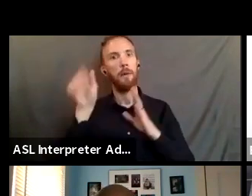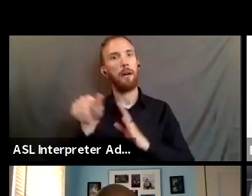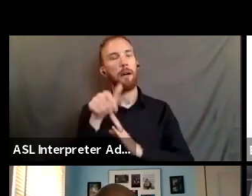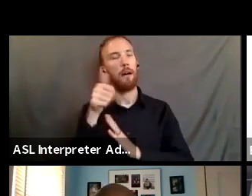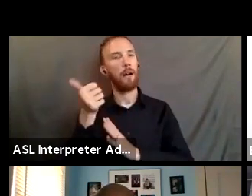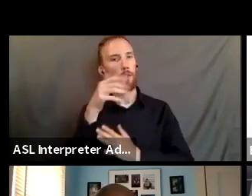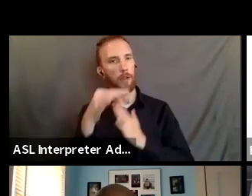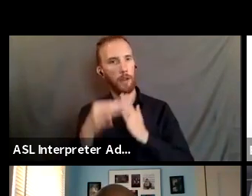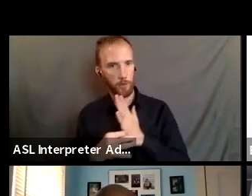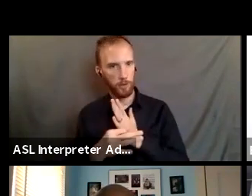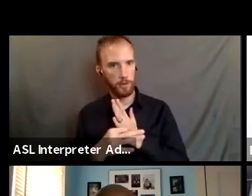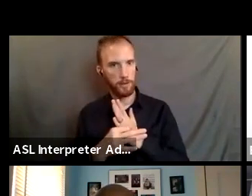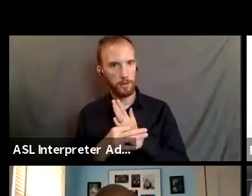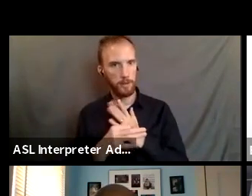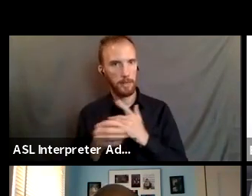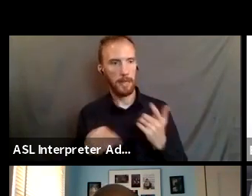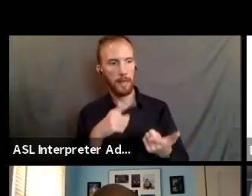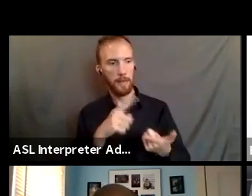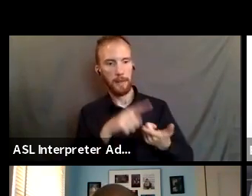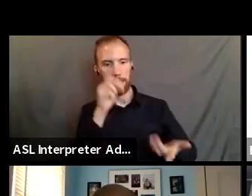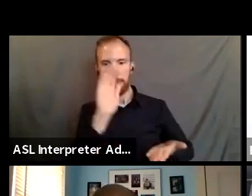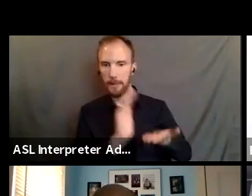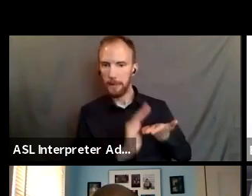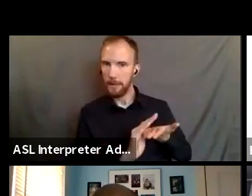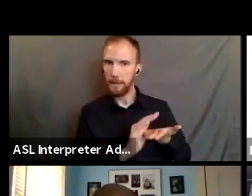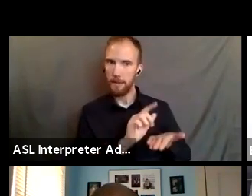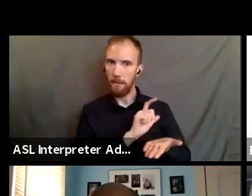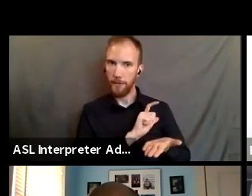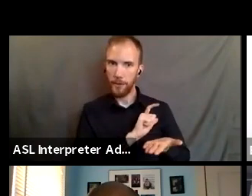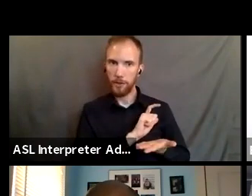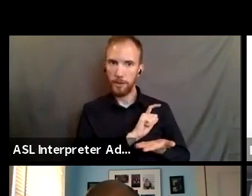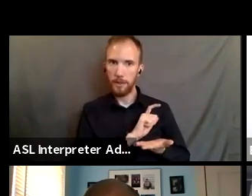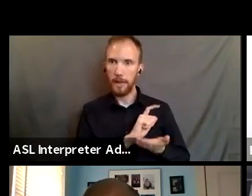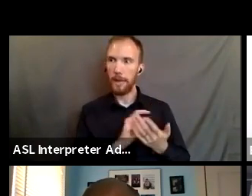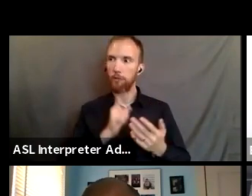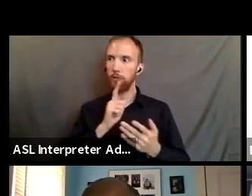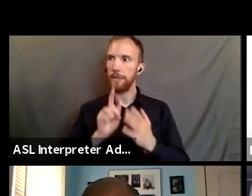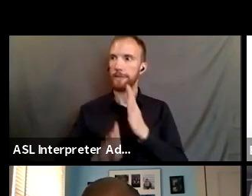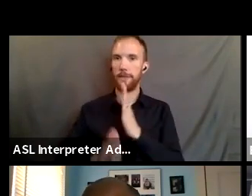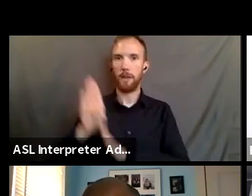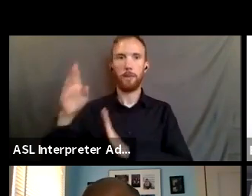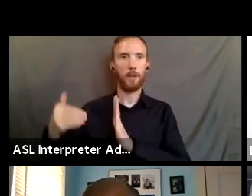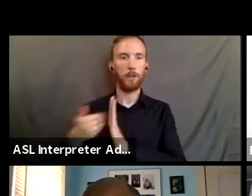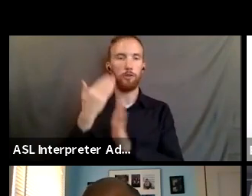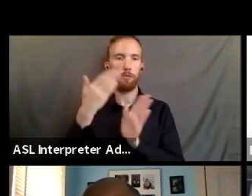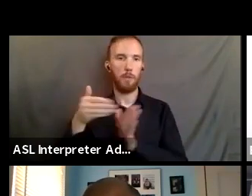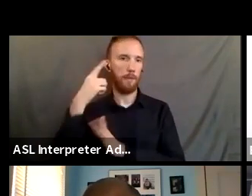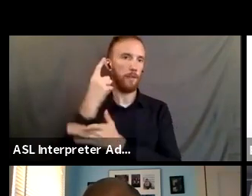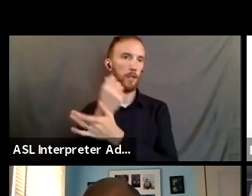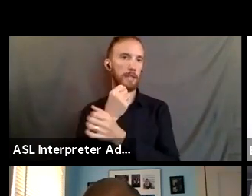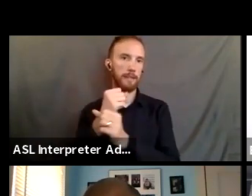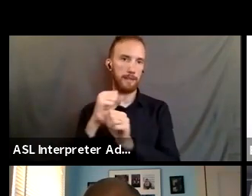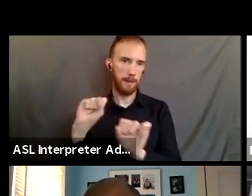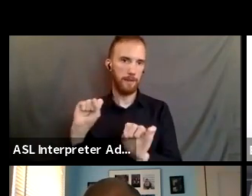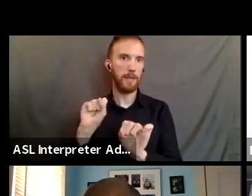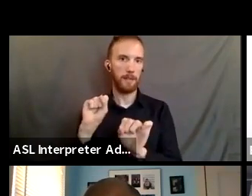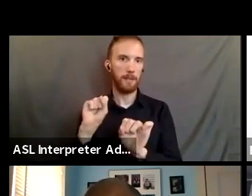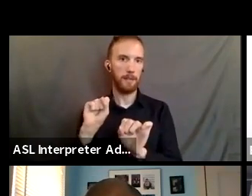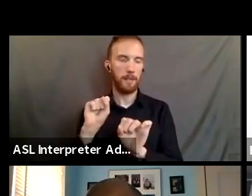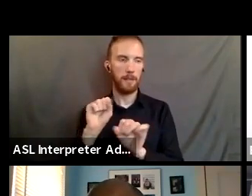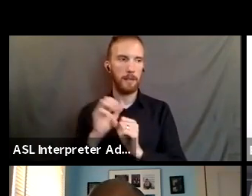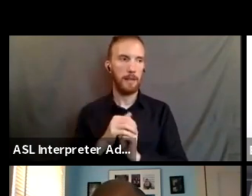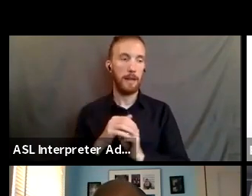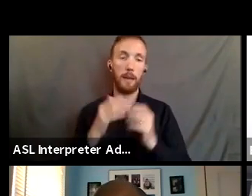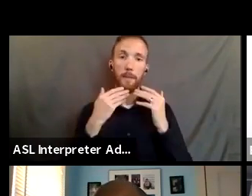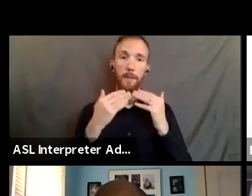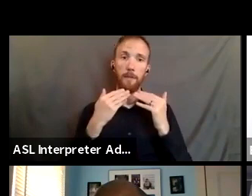resource officer program and to really come up with a plan for public safety in our chicago public schools i'm pleased with the march deadline